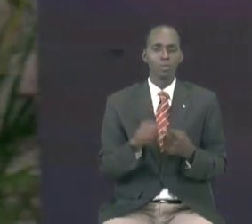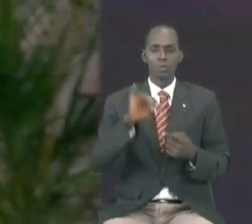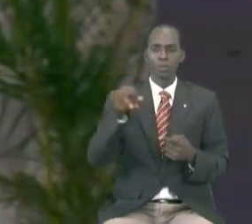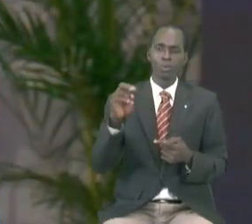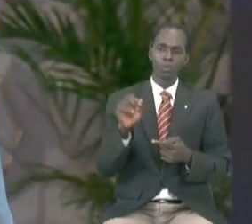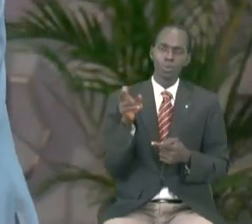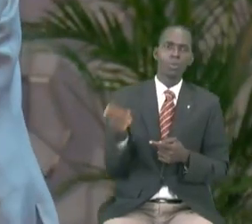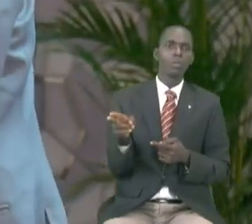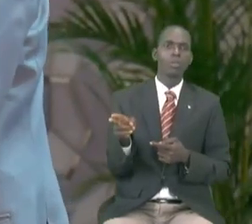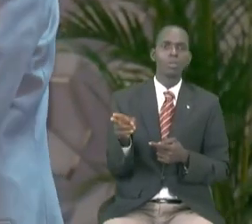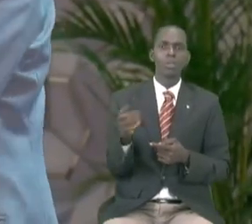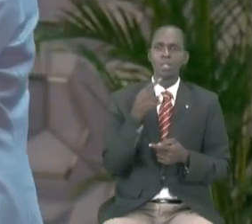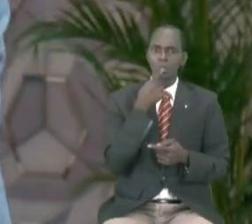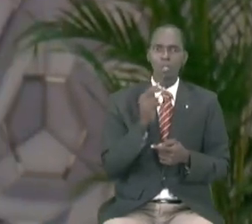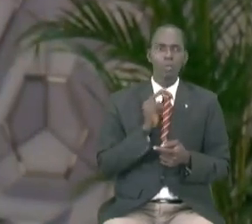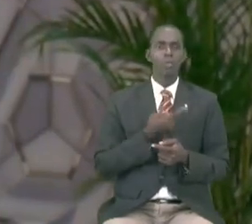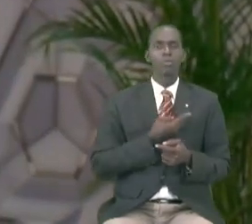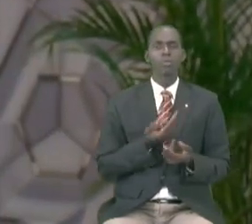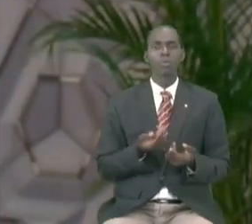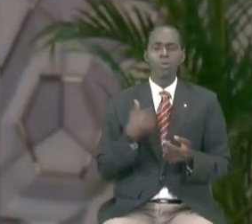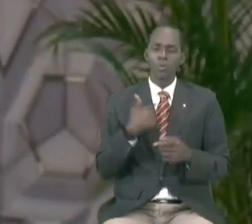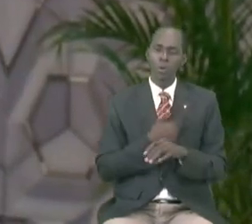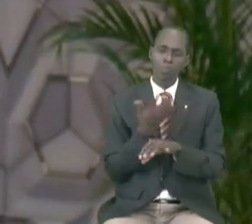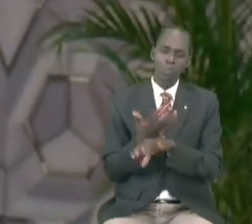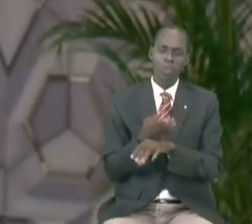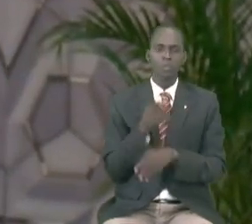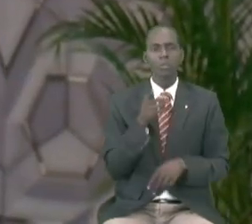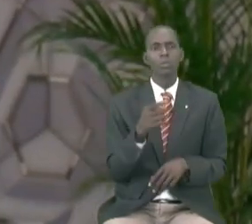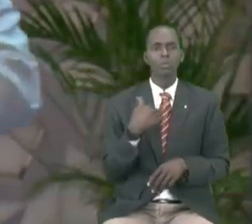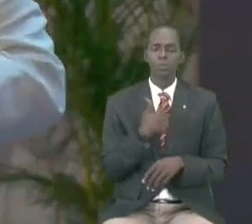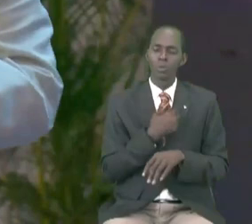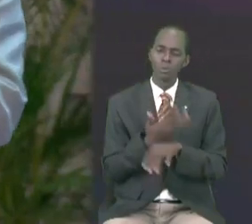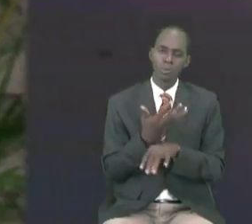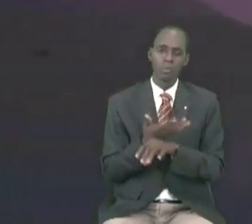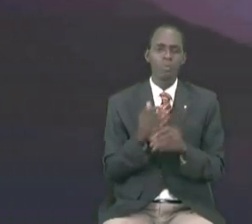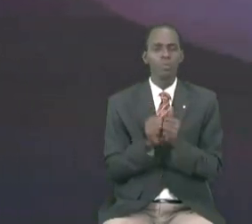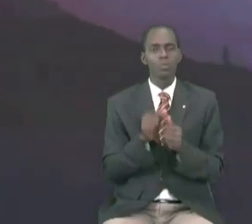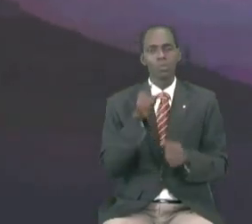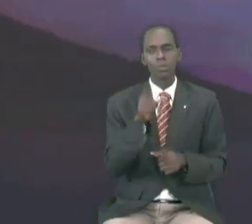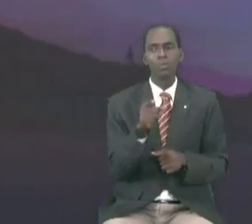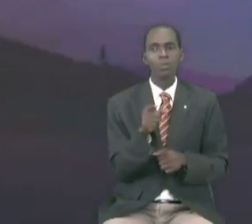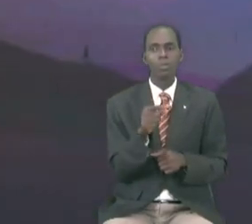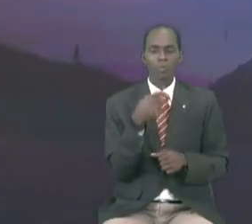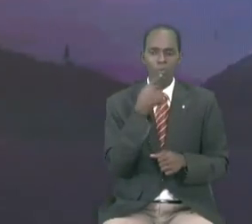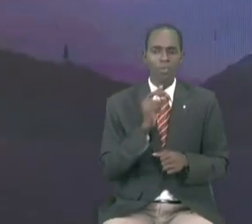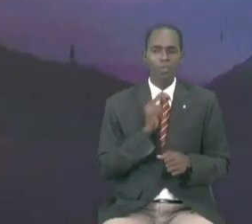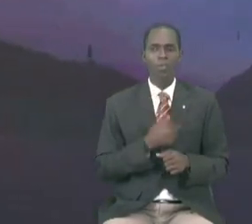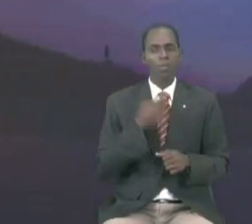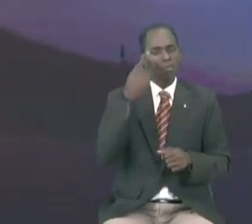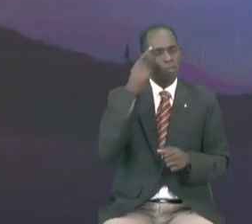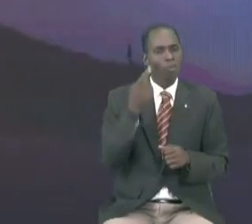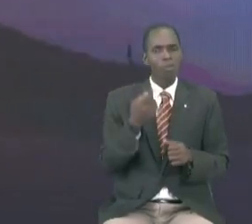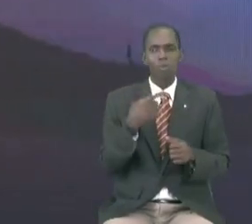for whose cause is this evil upon us? What is